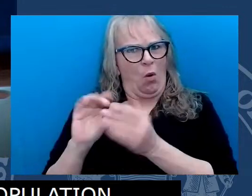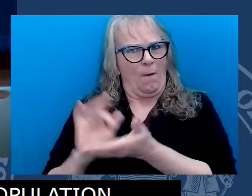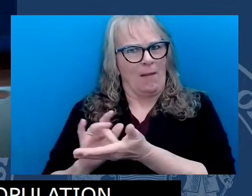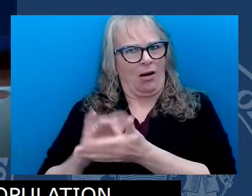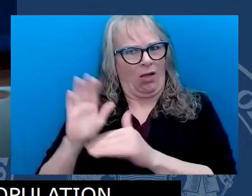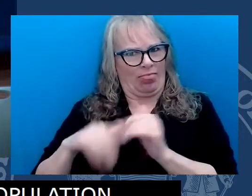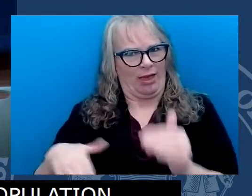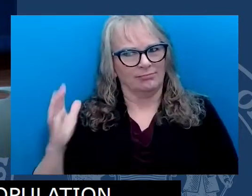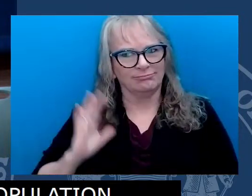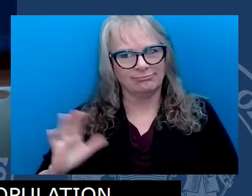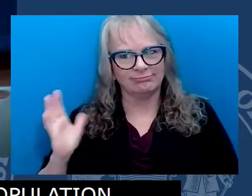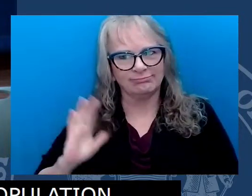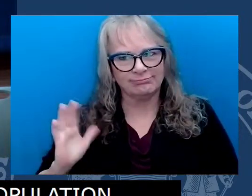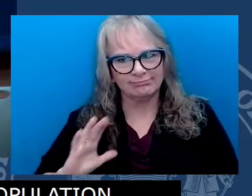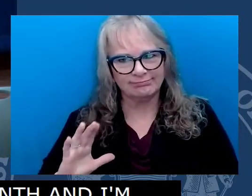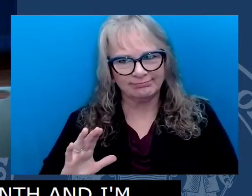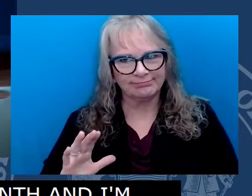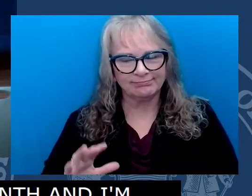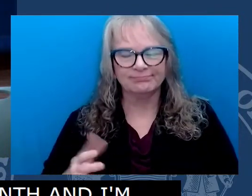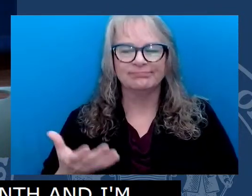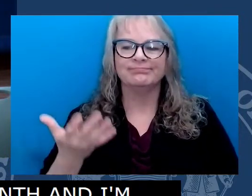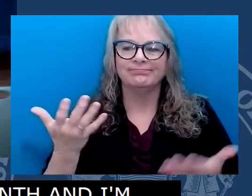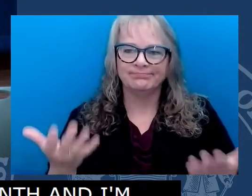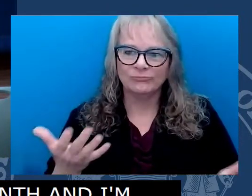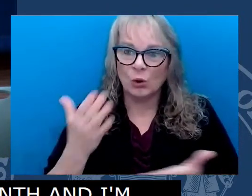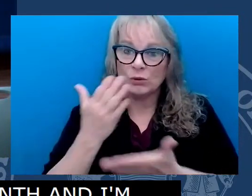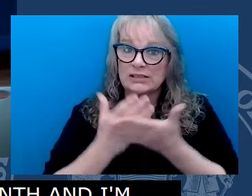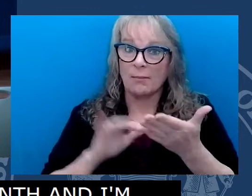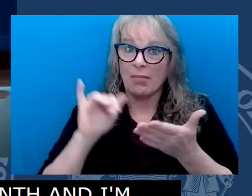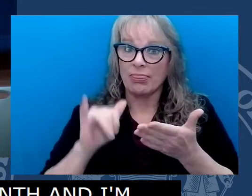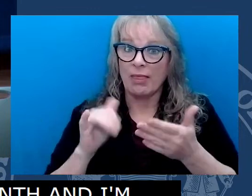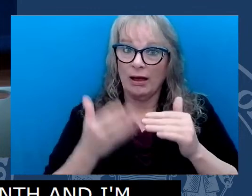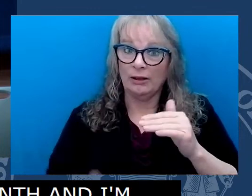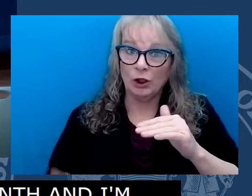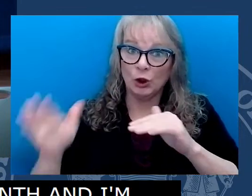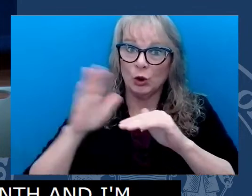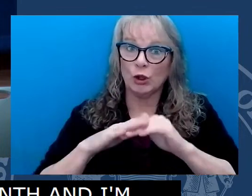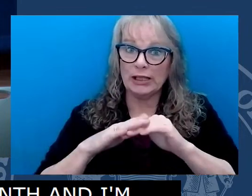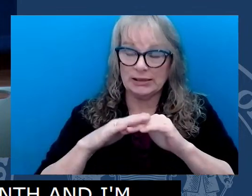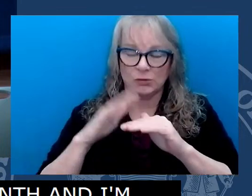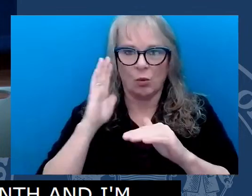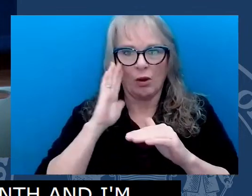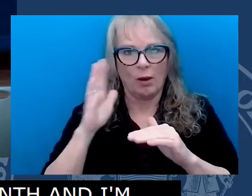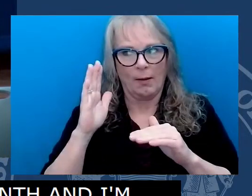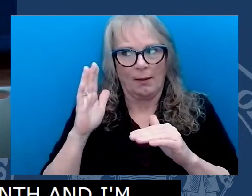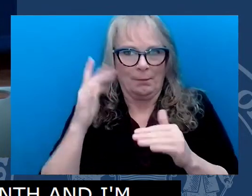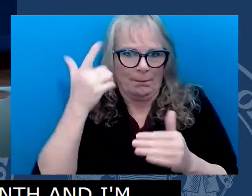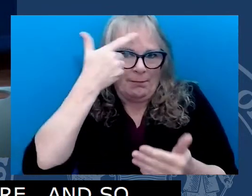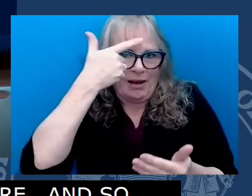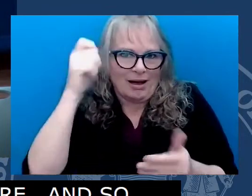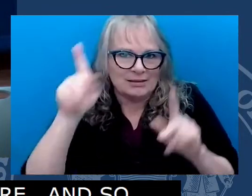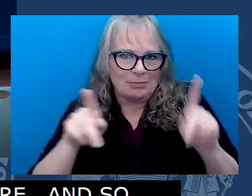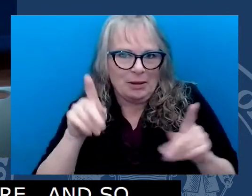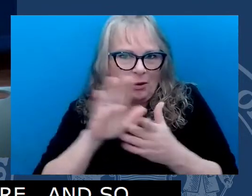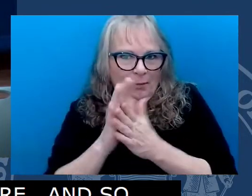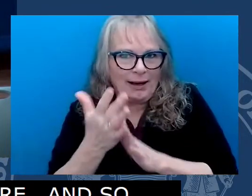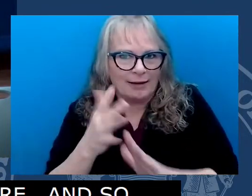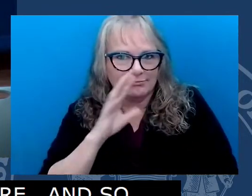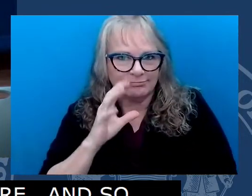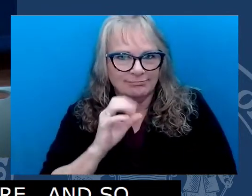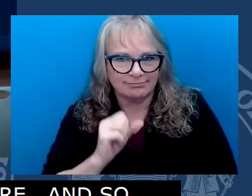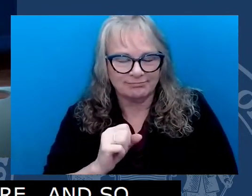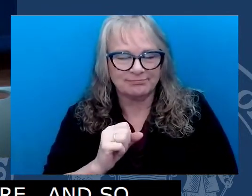before. And so some of that increase is going to come by virtue of the fact that we're aging. A